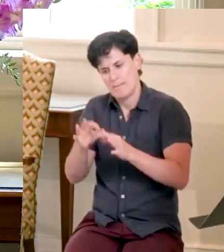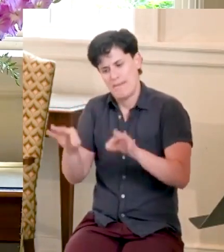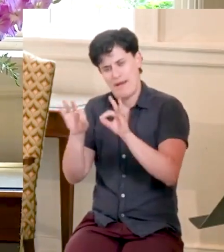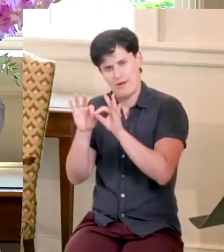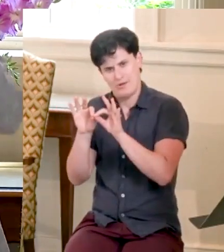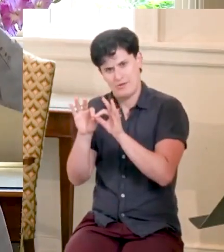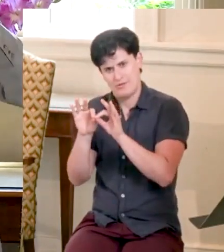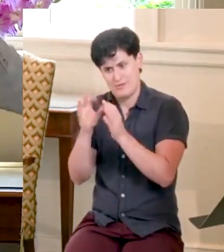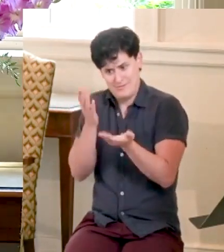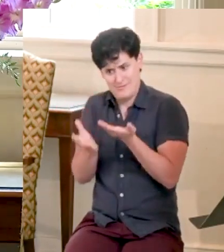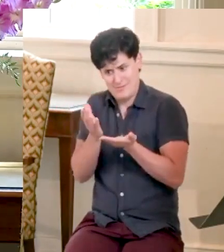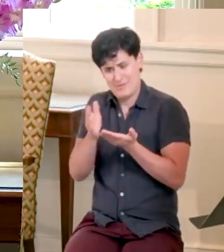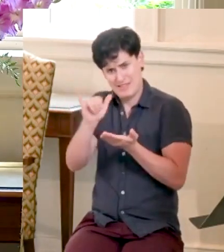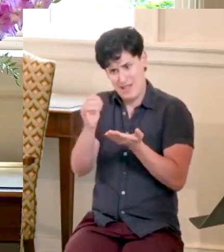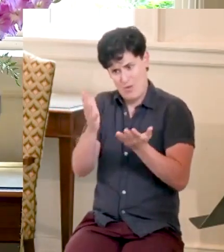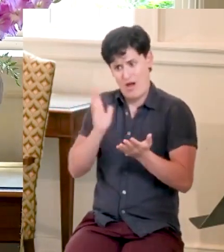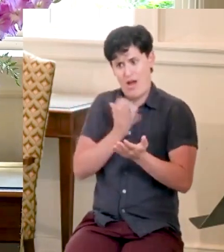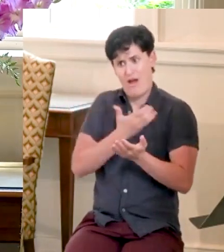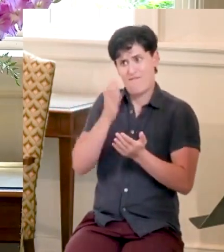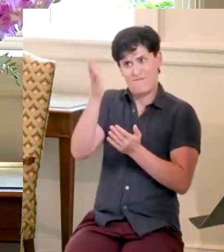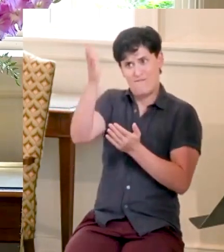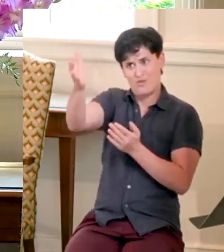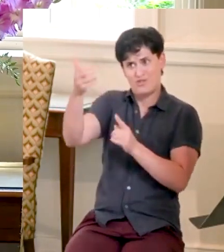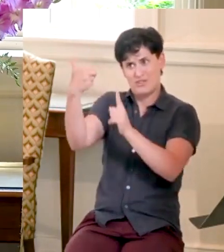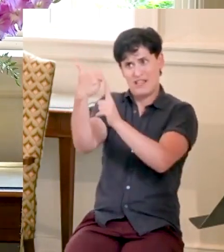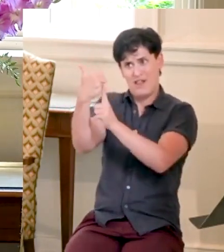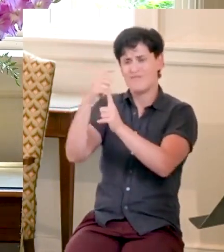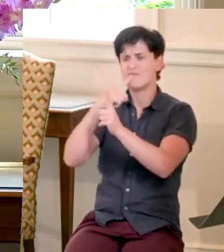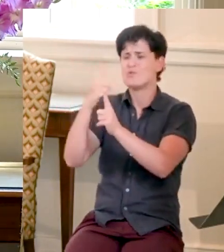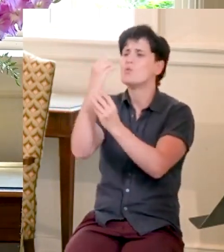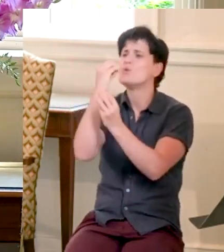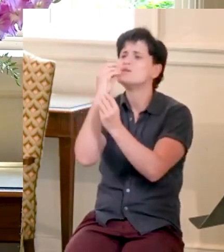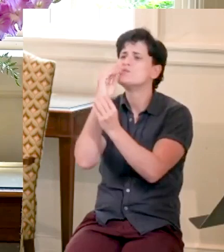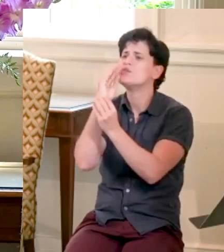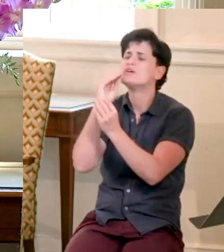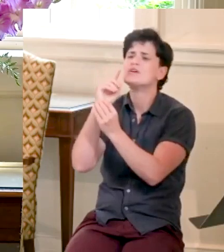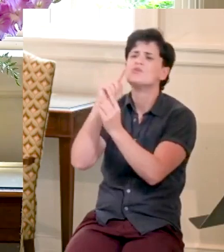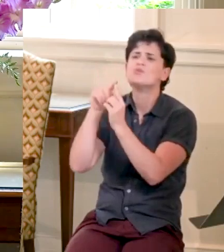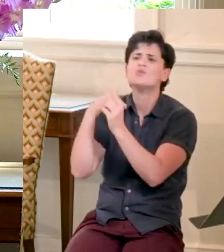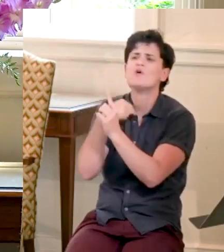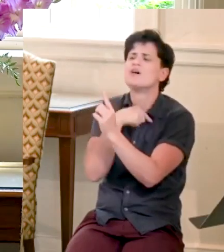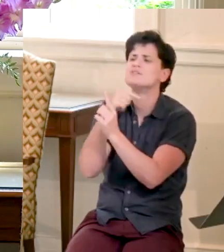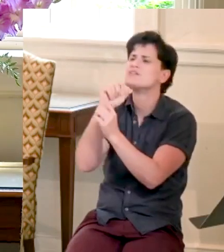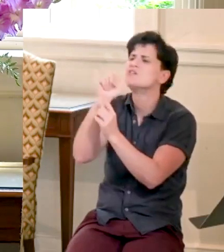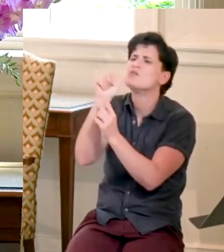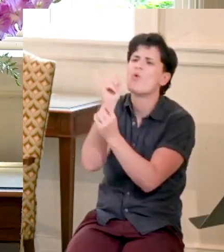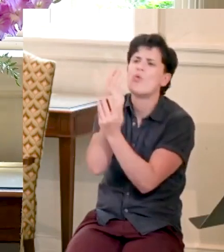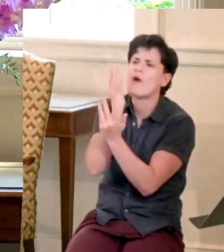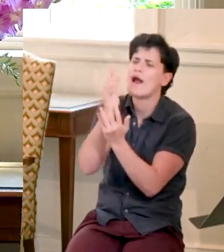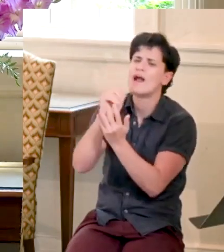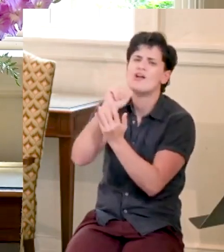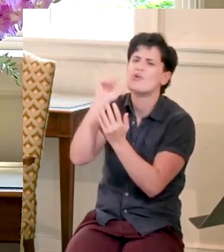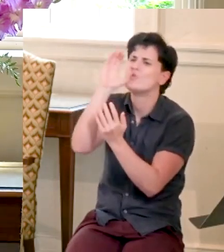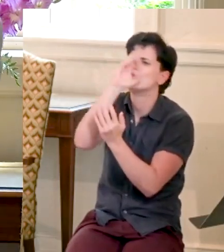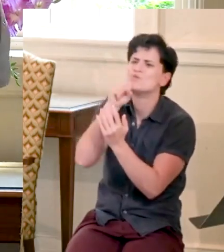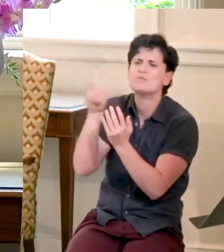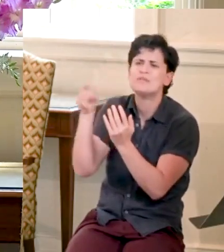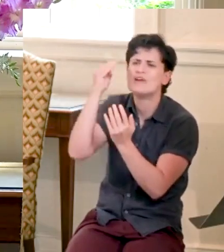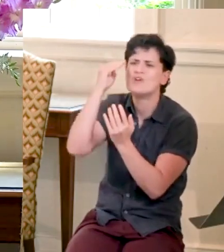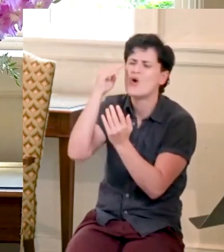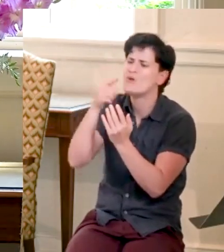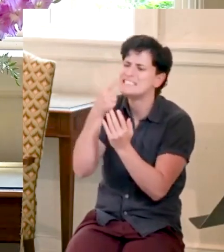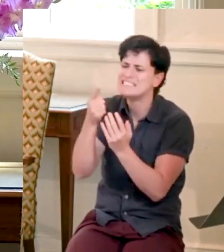Maybe that's what our future selves are whispering to us. Don't wait. Don't assume they know. Say